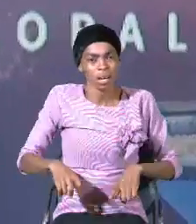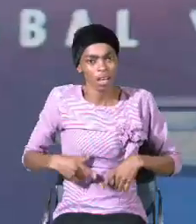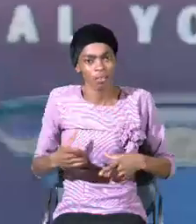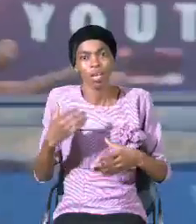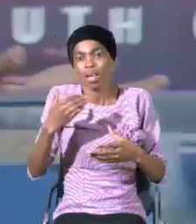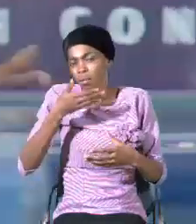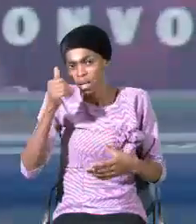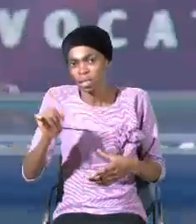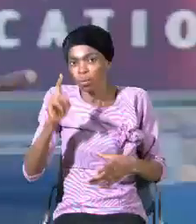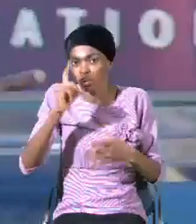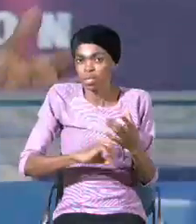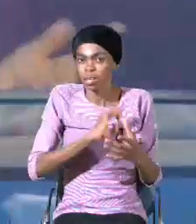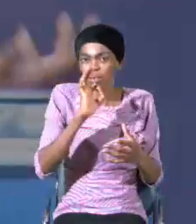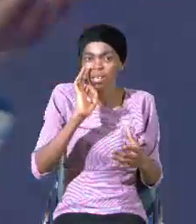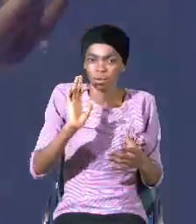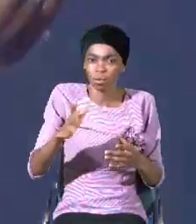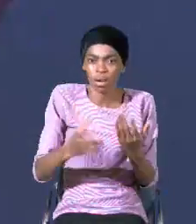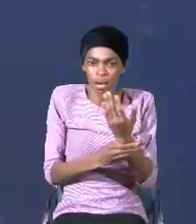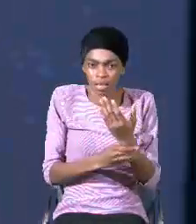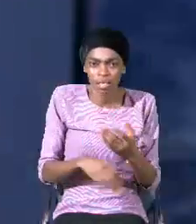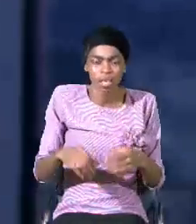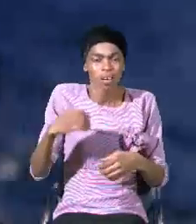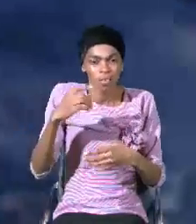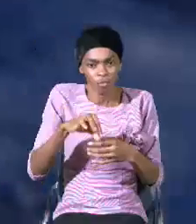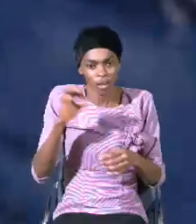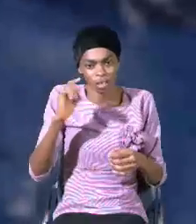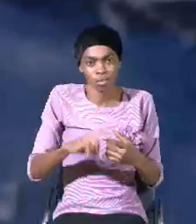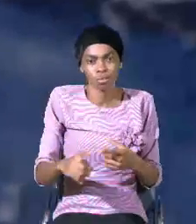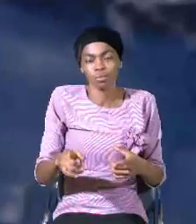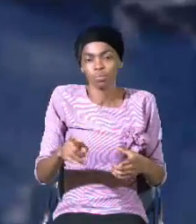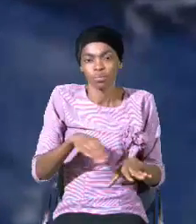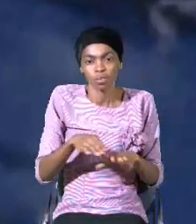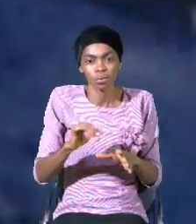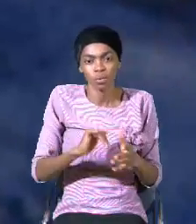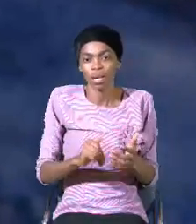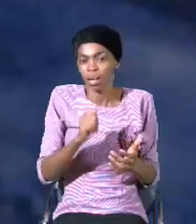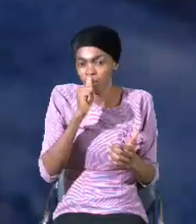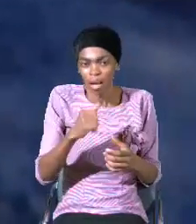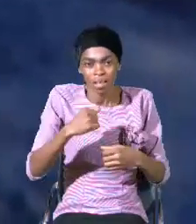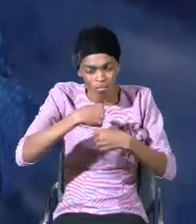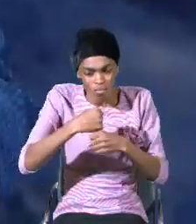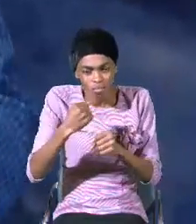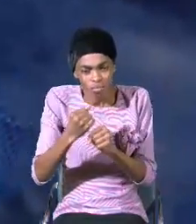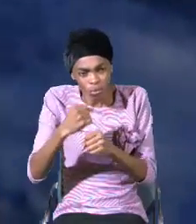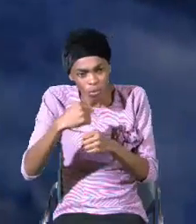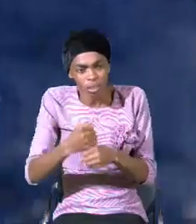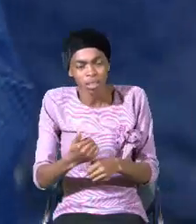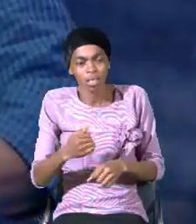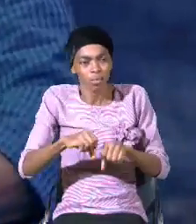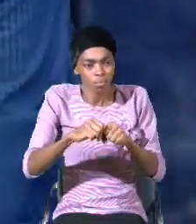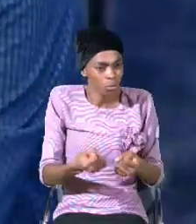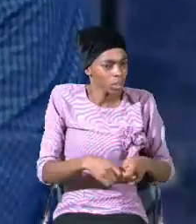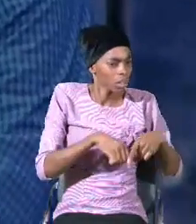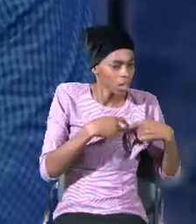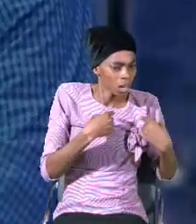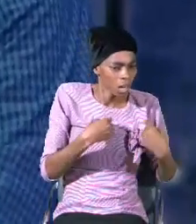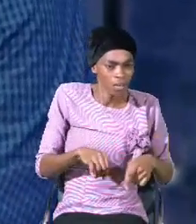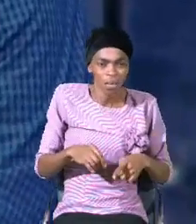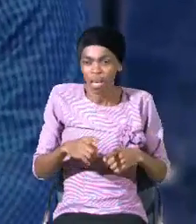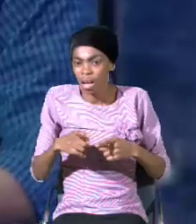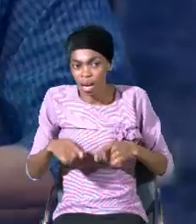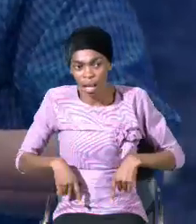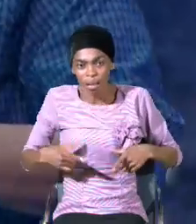findeth to do. Am I mending a broken life, a life that is down, a life that is dejected, and then I put